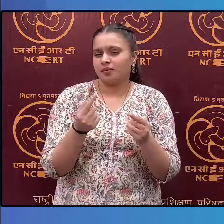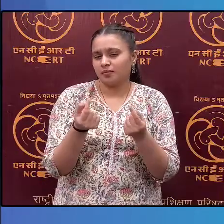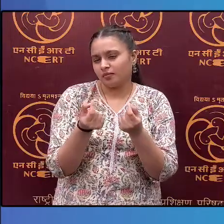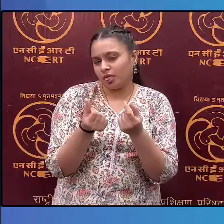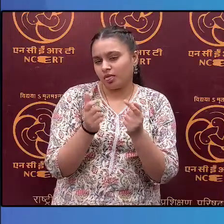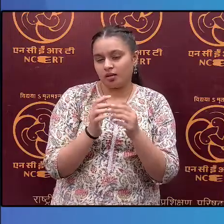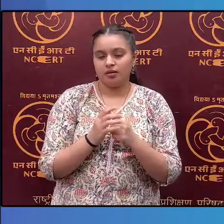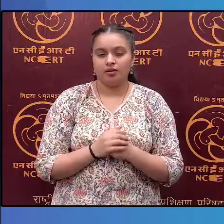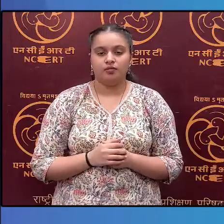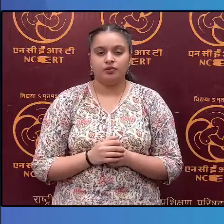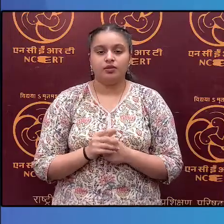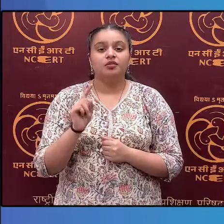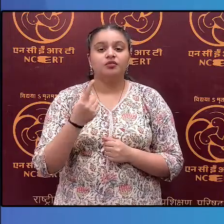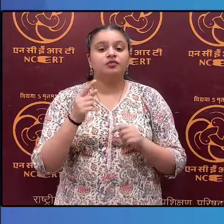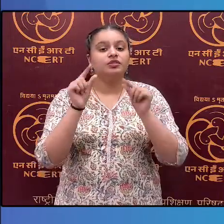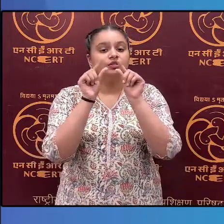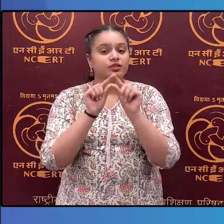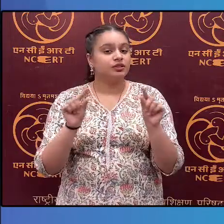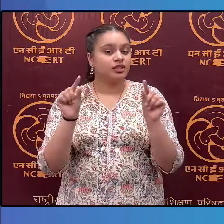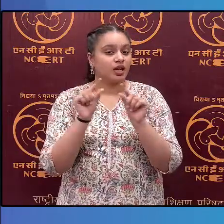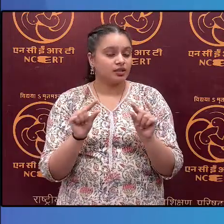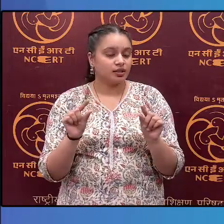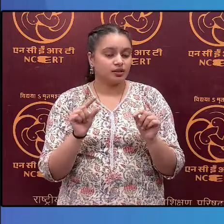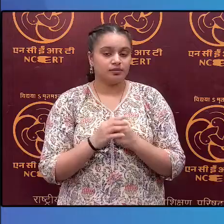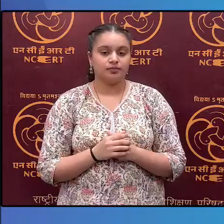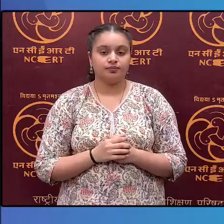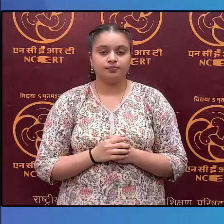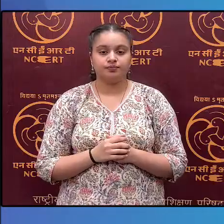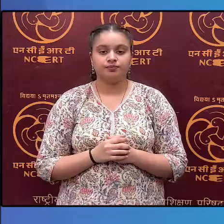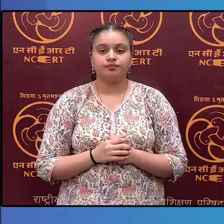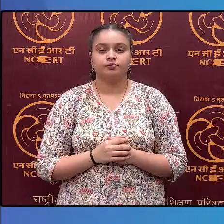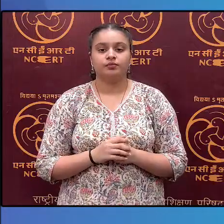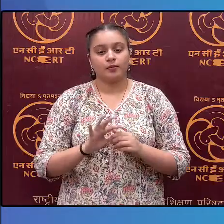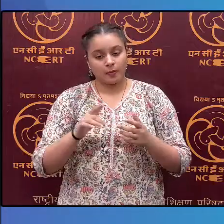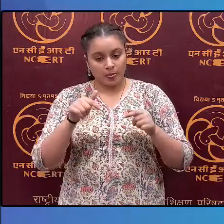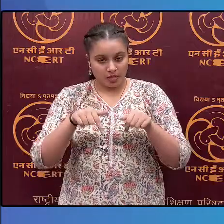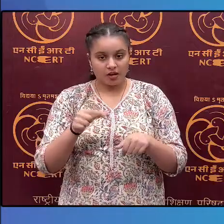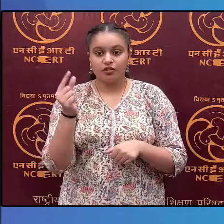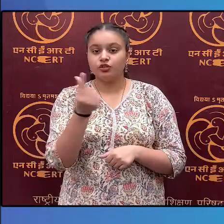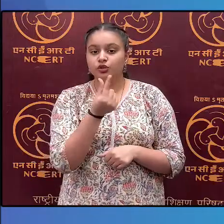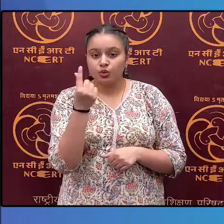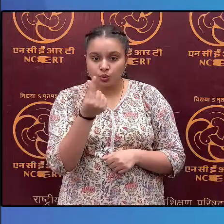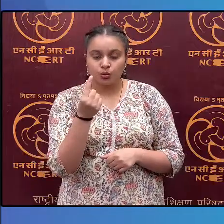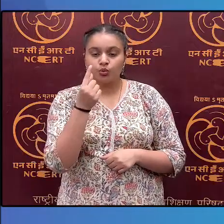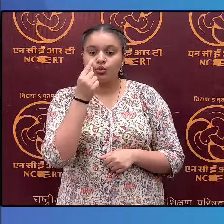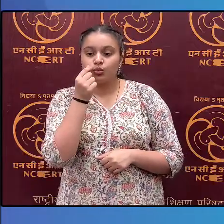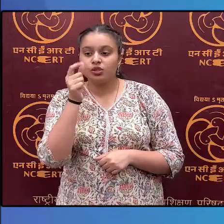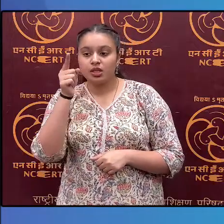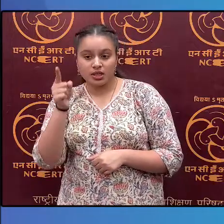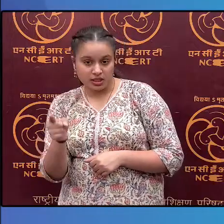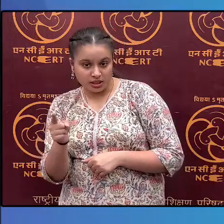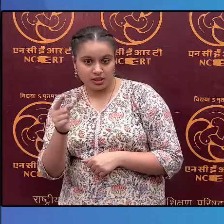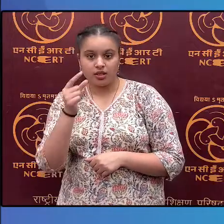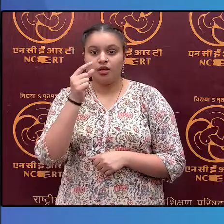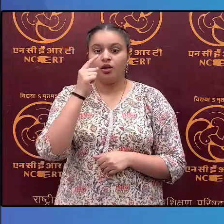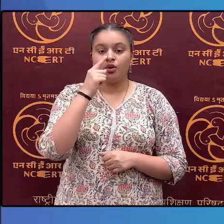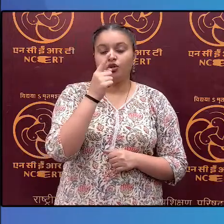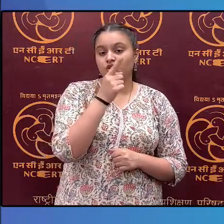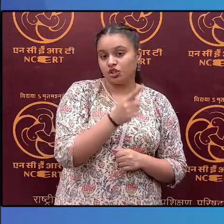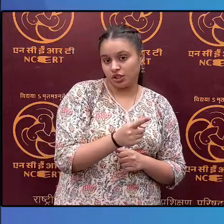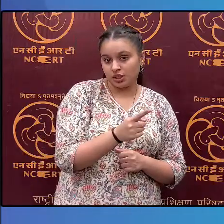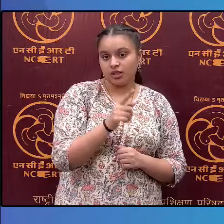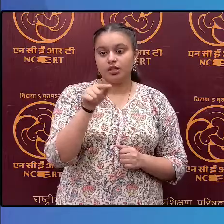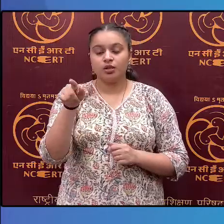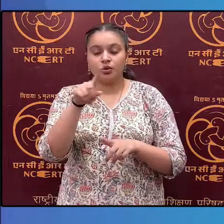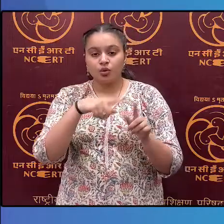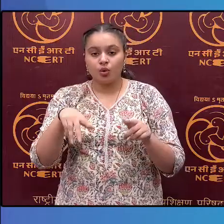See, the first sentence is here. We have to use he or she. We have to guess according to the name whether it's a boy or